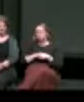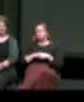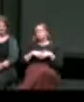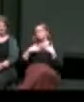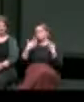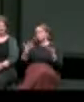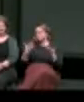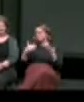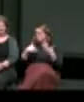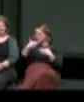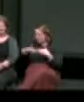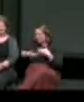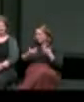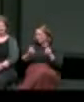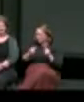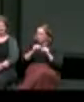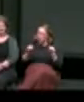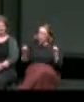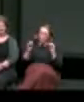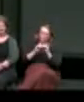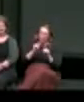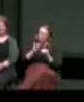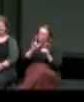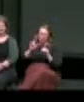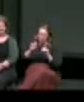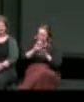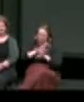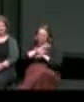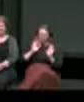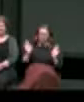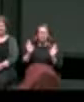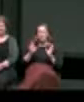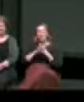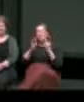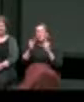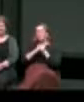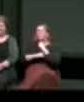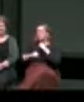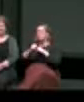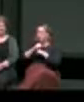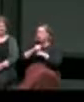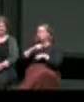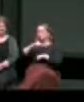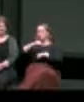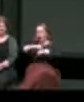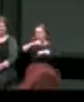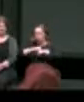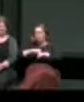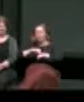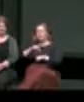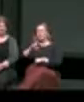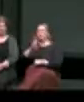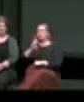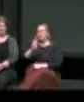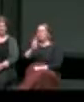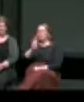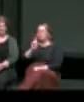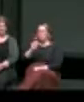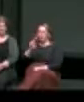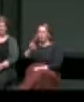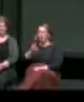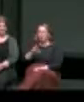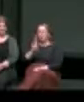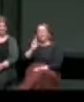So what's next? No more tunnels. Lots of structural concrete and rebar. We have